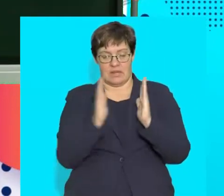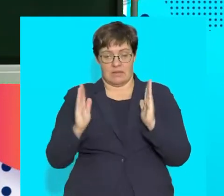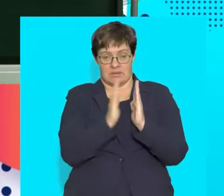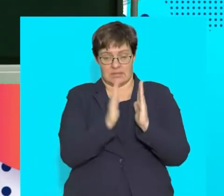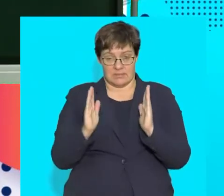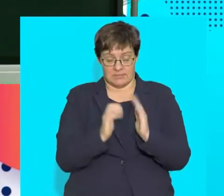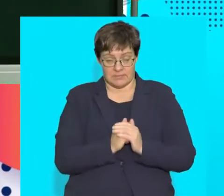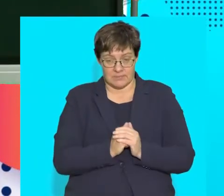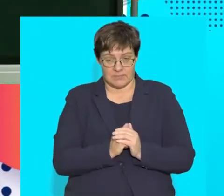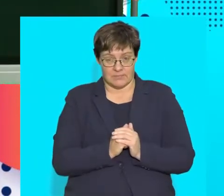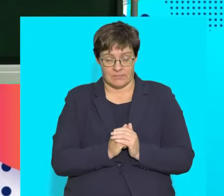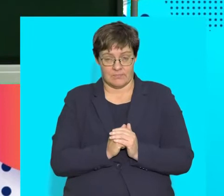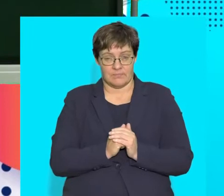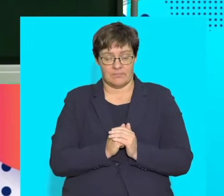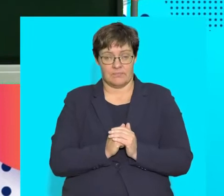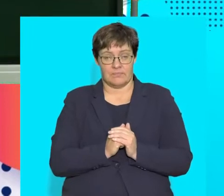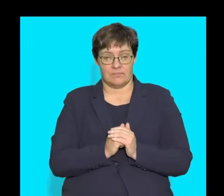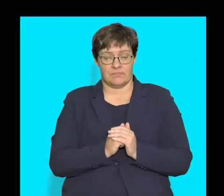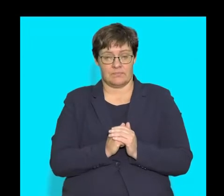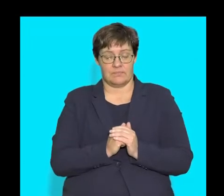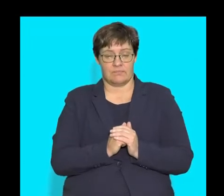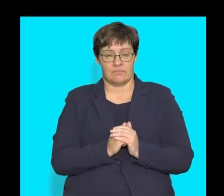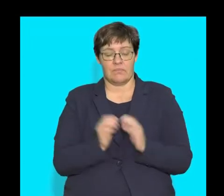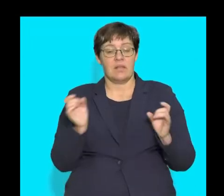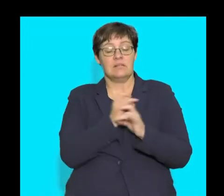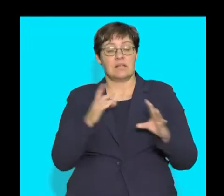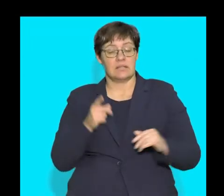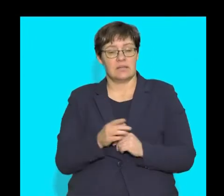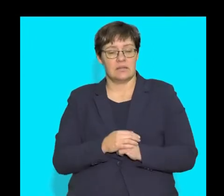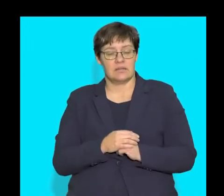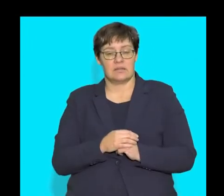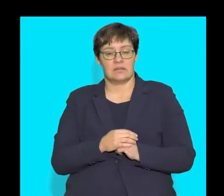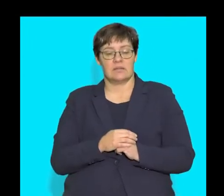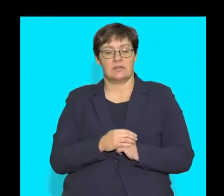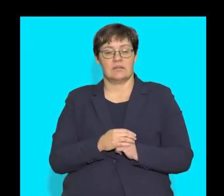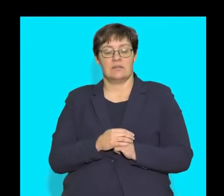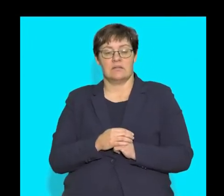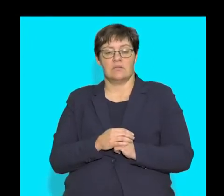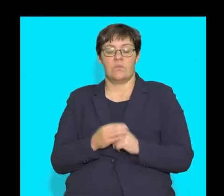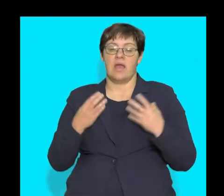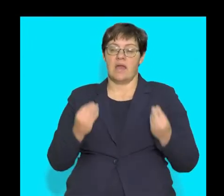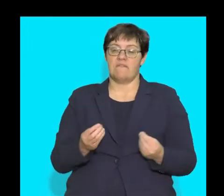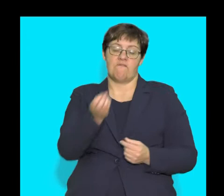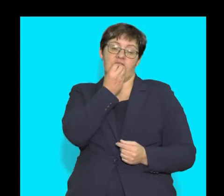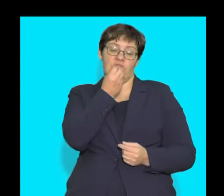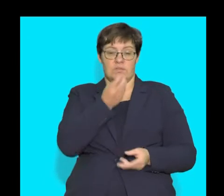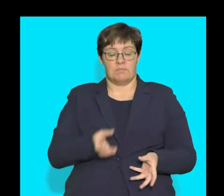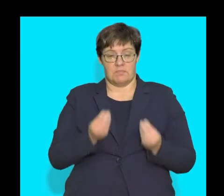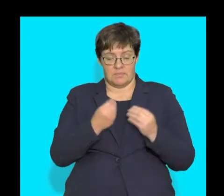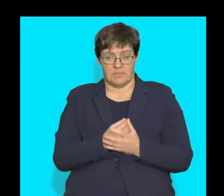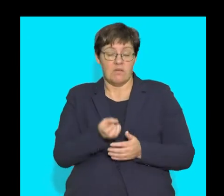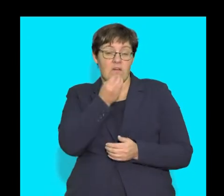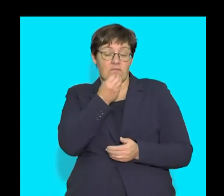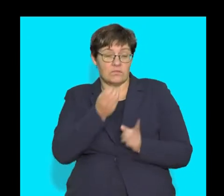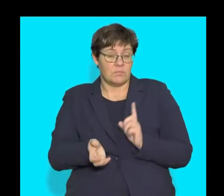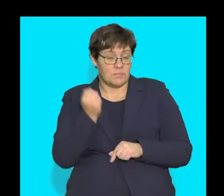a constant internal balance. So let's start off with what happens when we have a